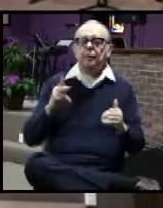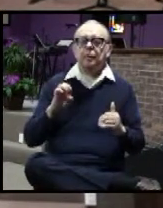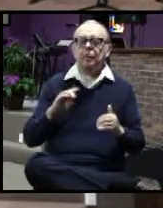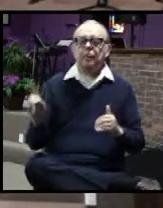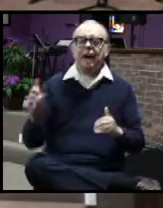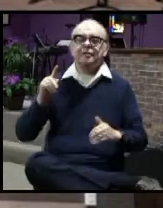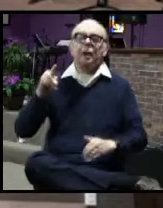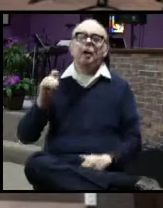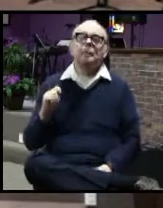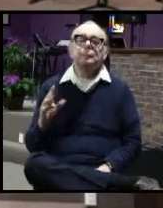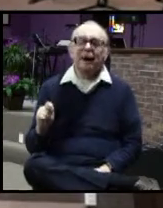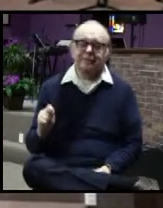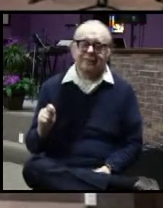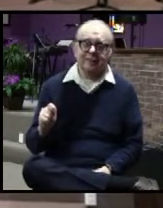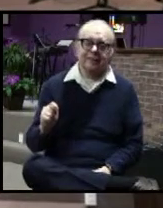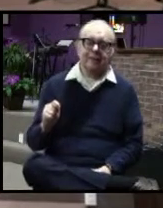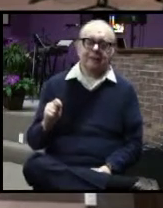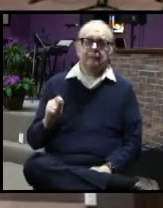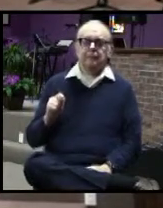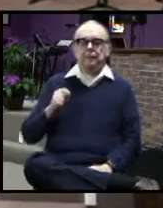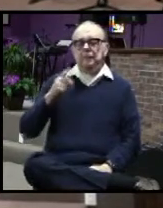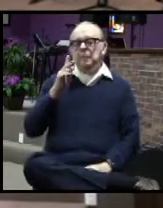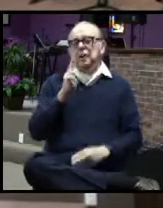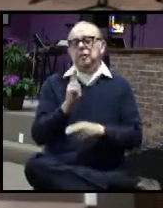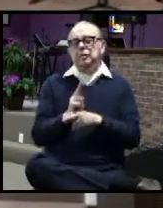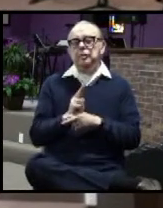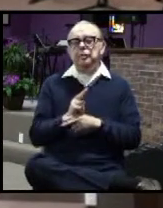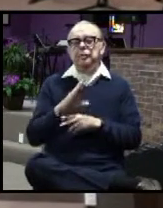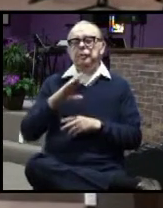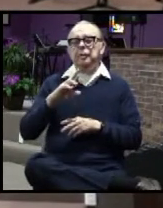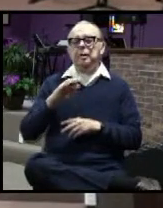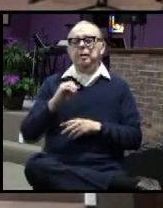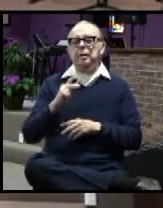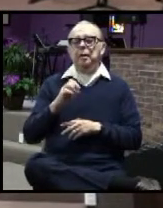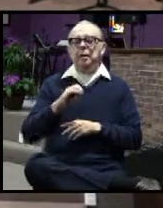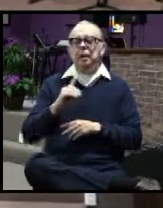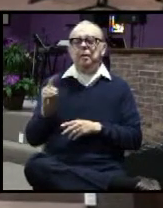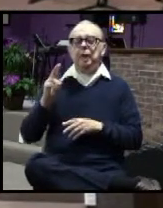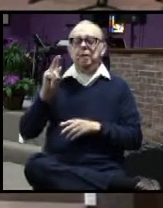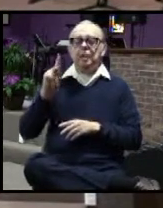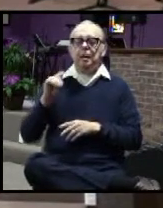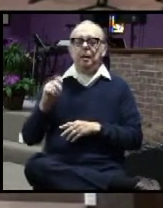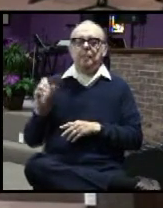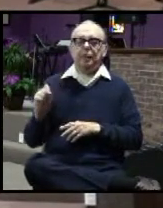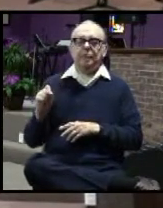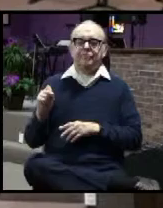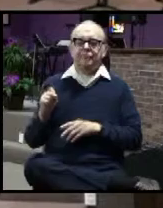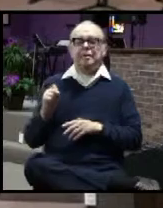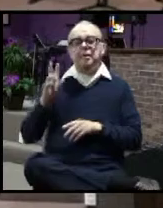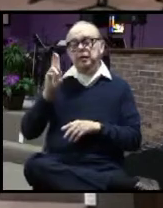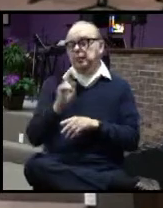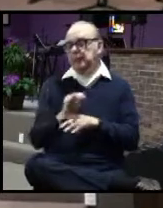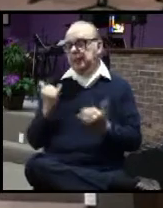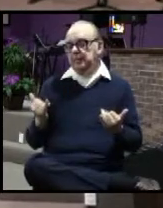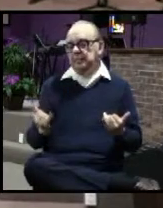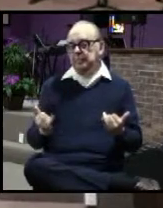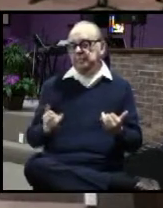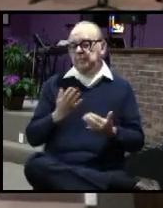Okay? Or does God use cracked pots is what we're going to talk about today. Because one of the